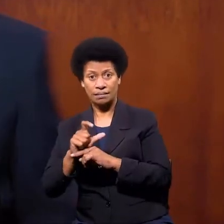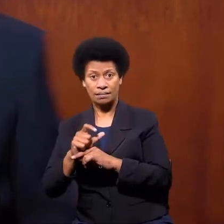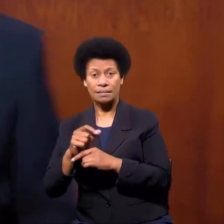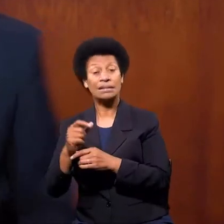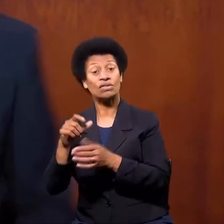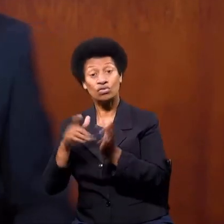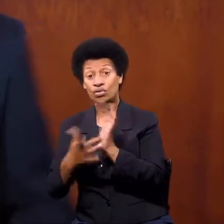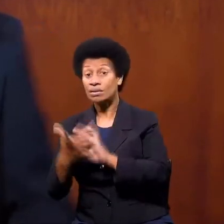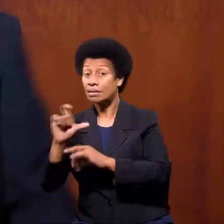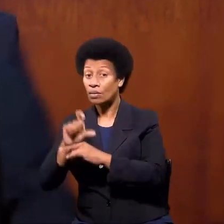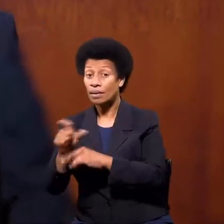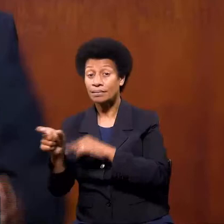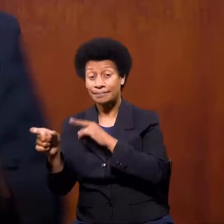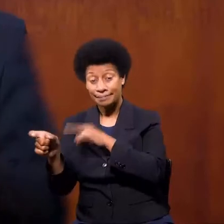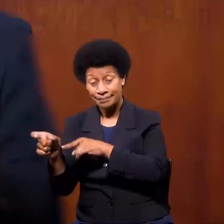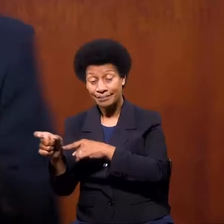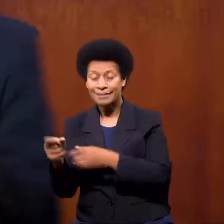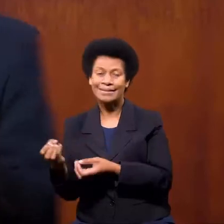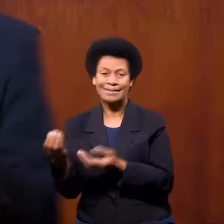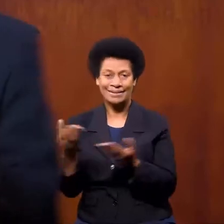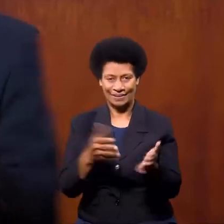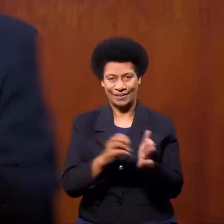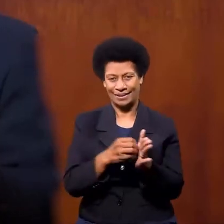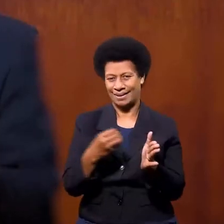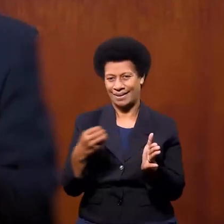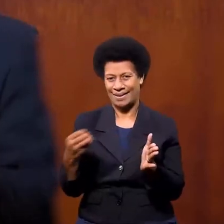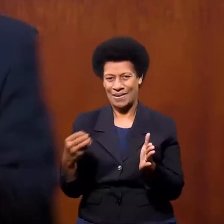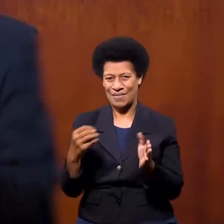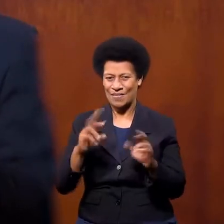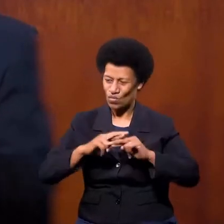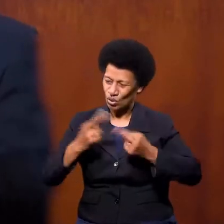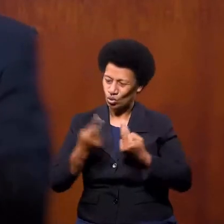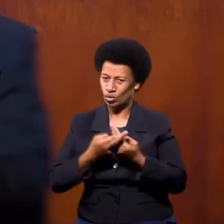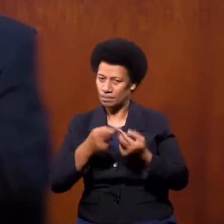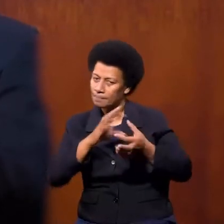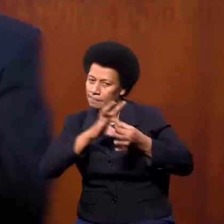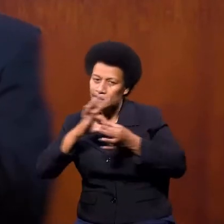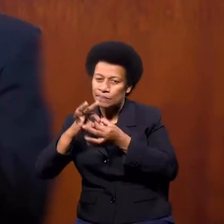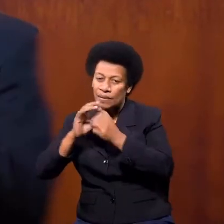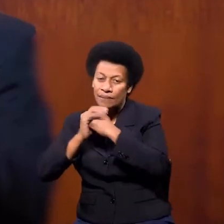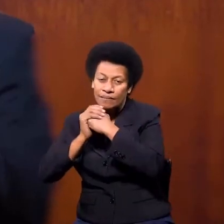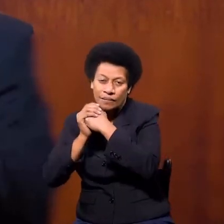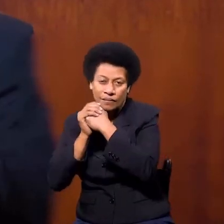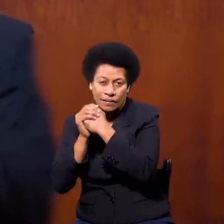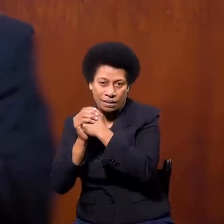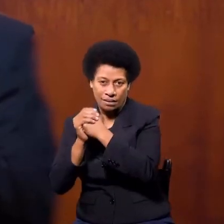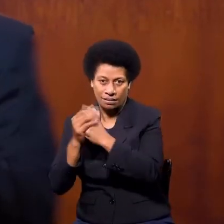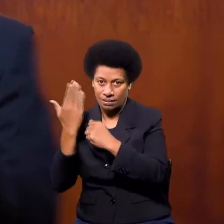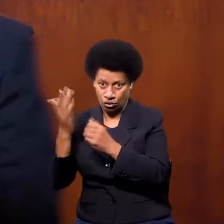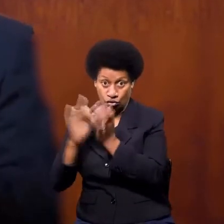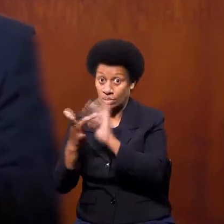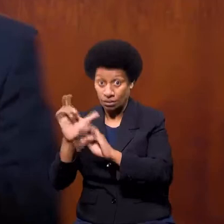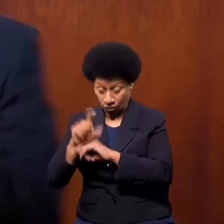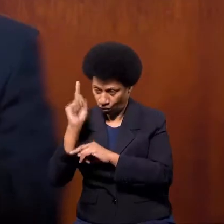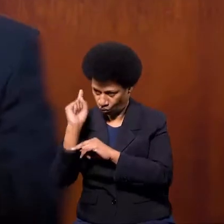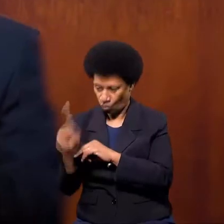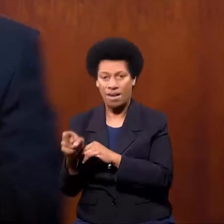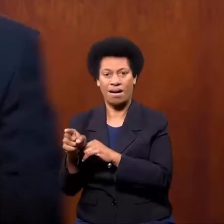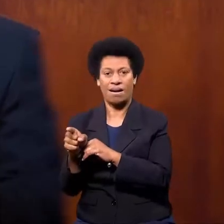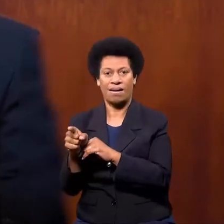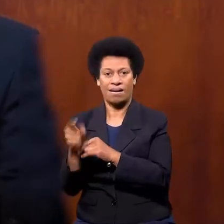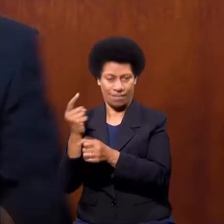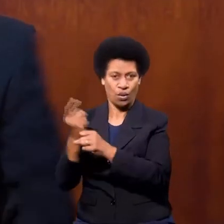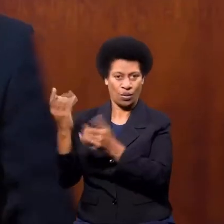given only through Jesus Christ, on the basis of your relationship with Jesus, not on the basis of your works or of